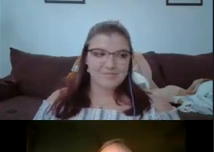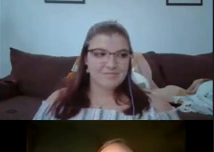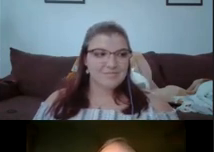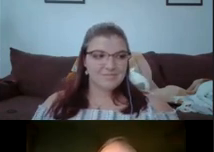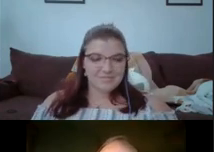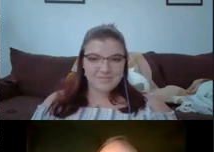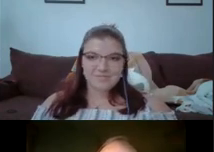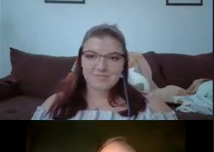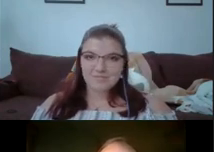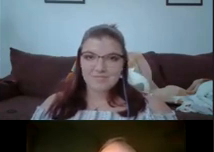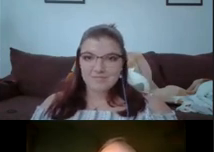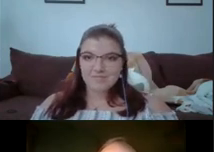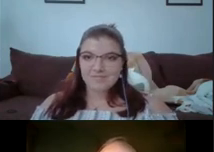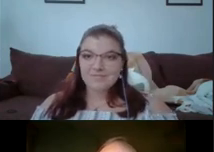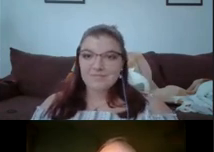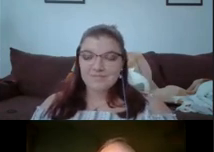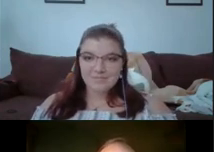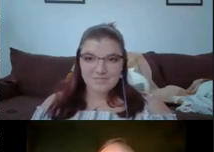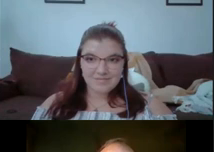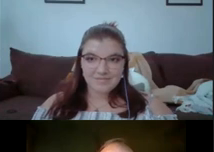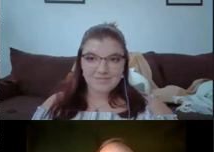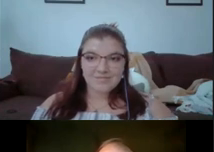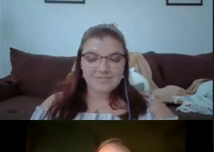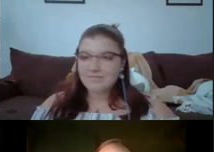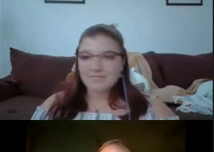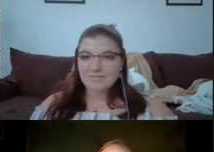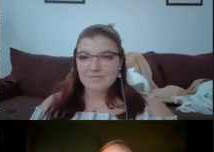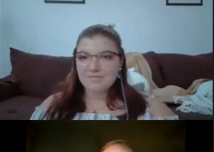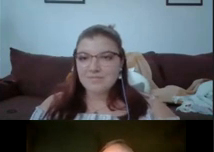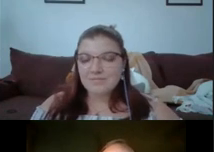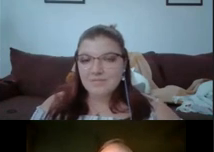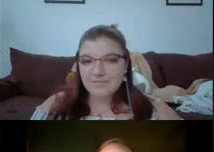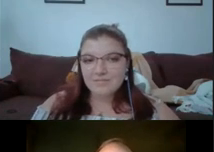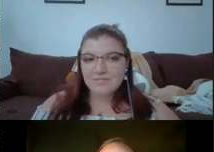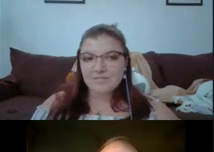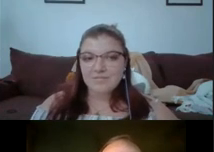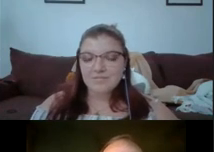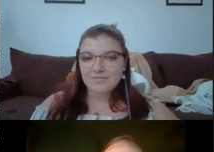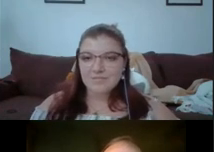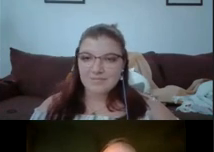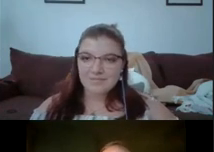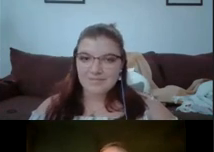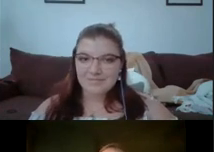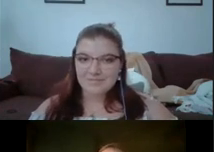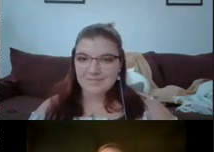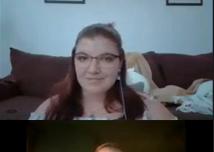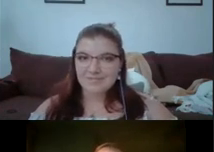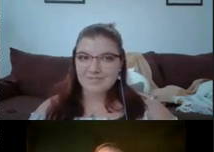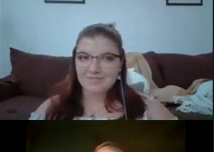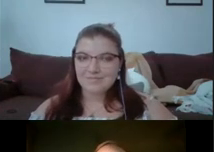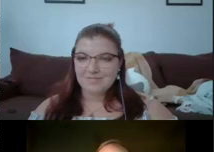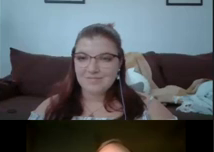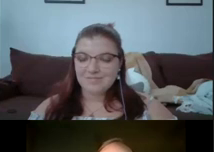guys hadn't played soccer before they came to Brockport, but he began an extraordinary period where